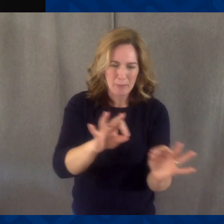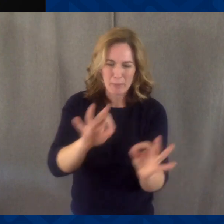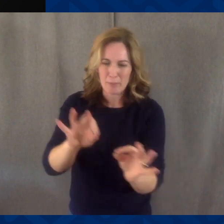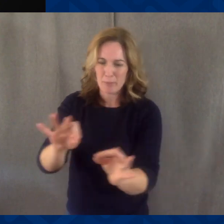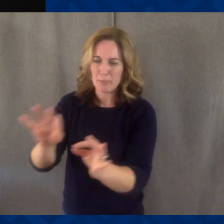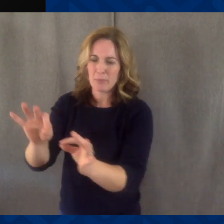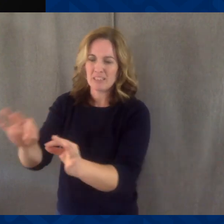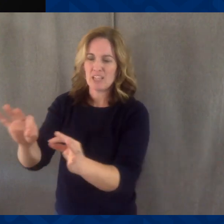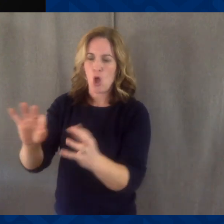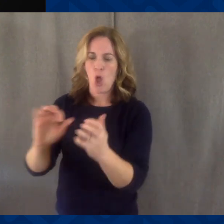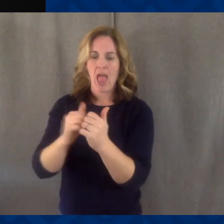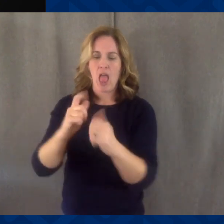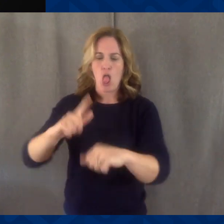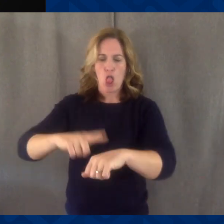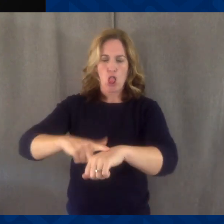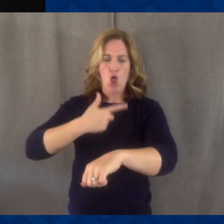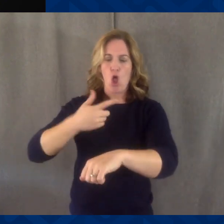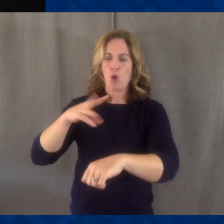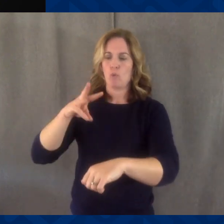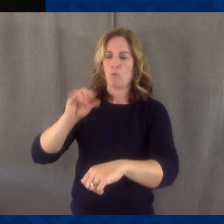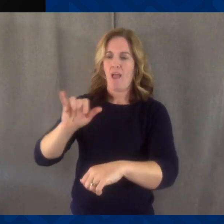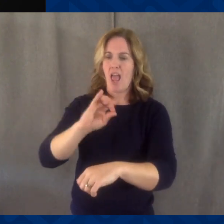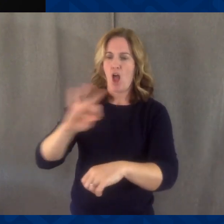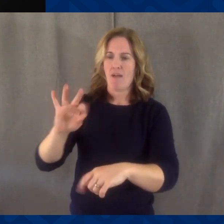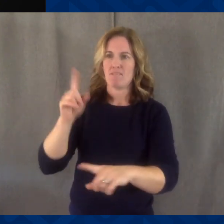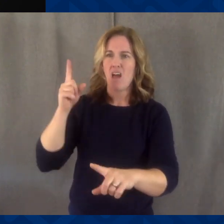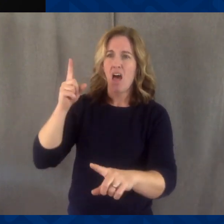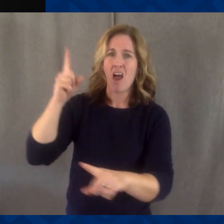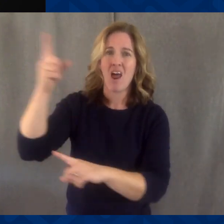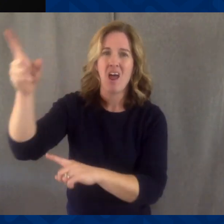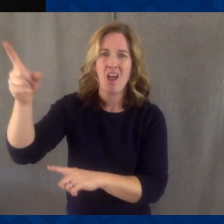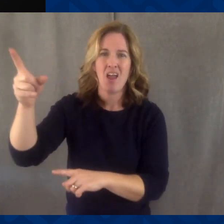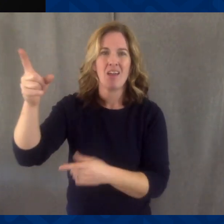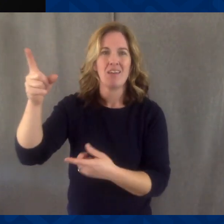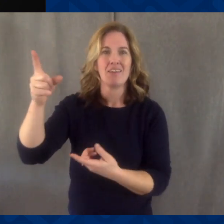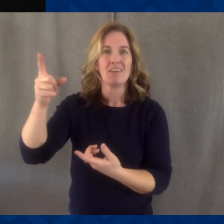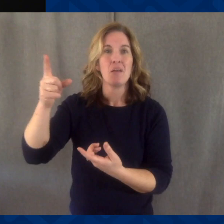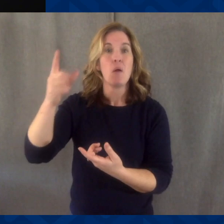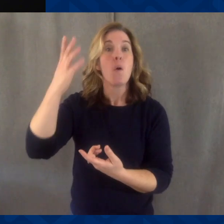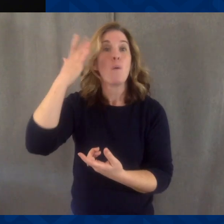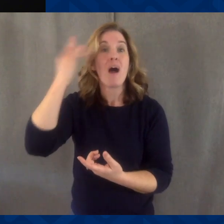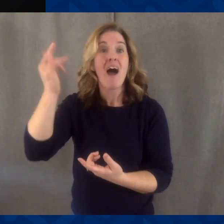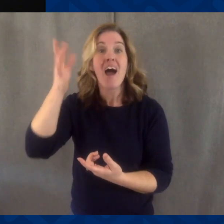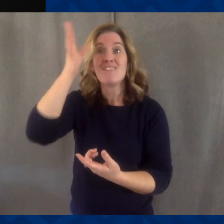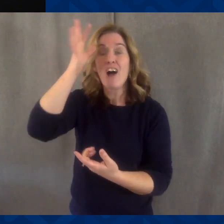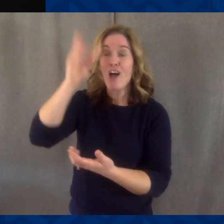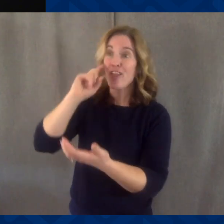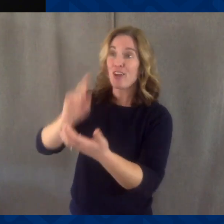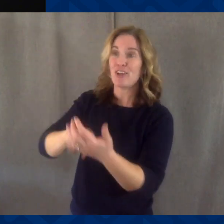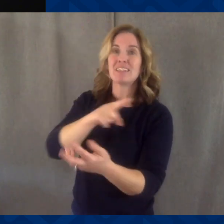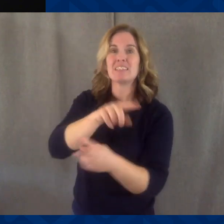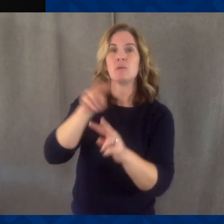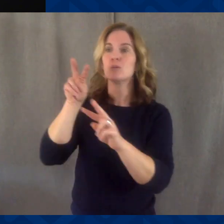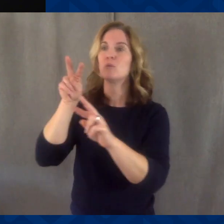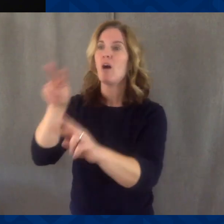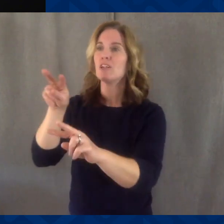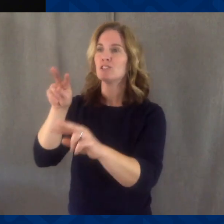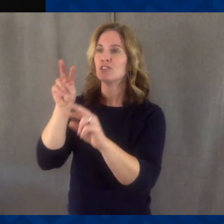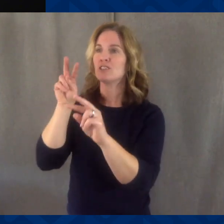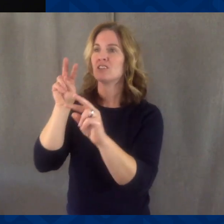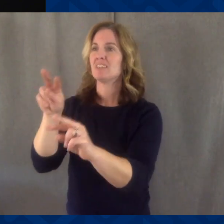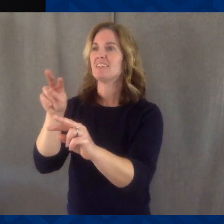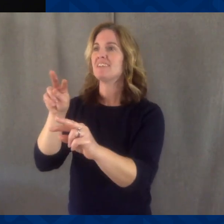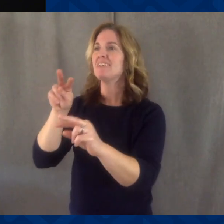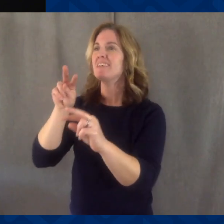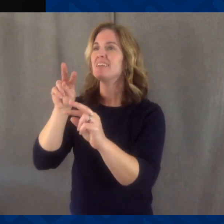the father have seen him at such a distance? It's because he was watching, because he was waiting. You